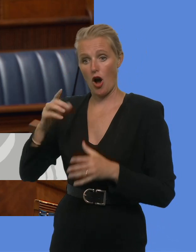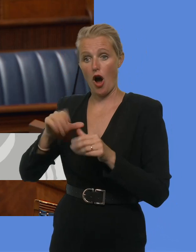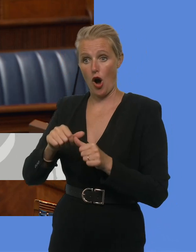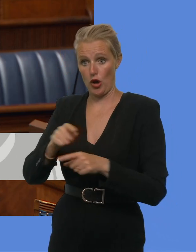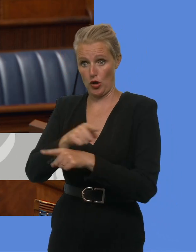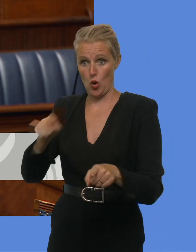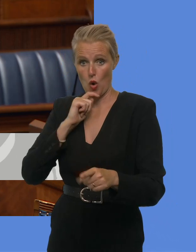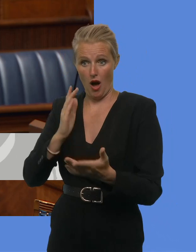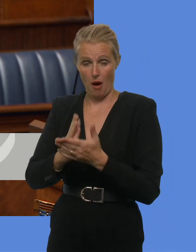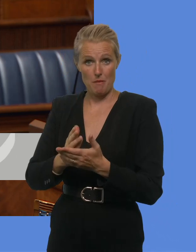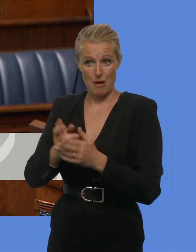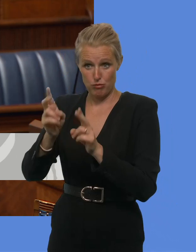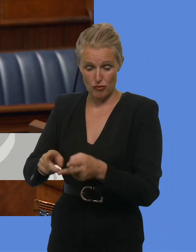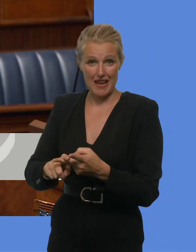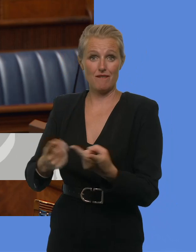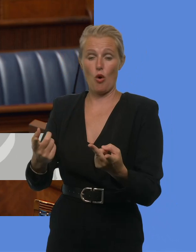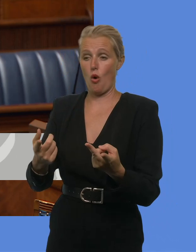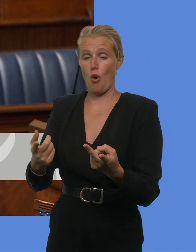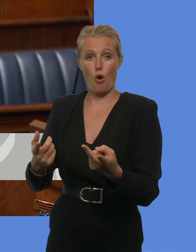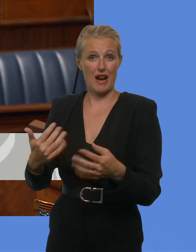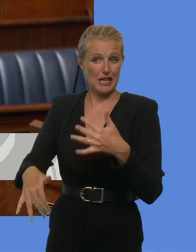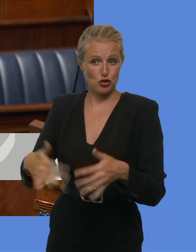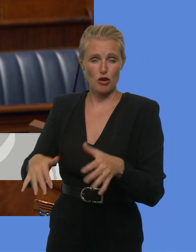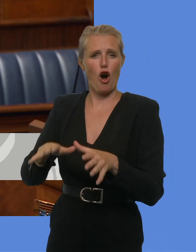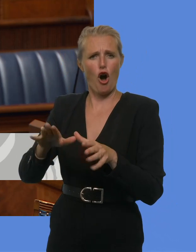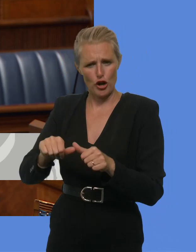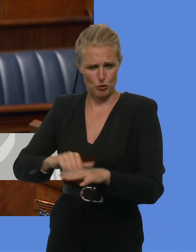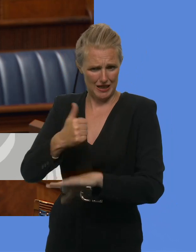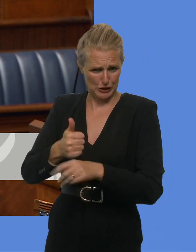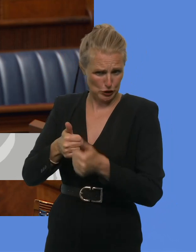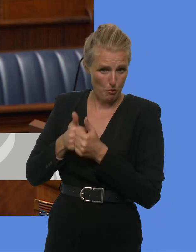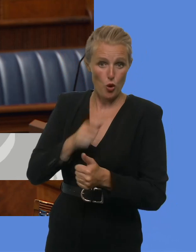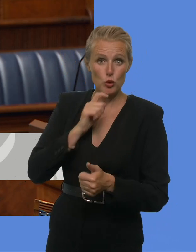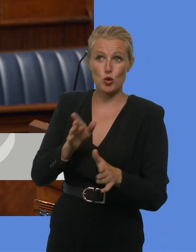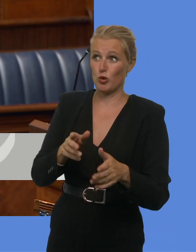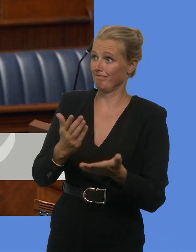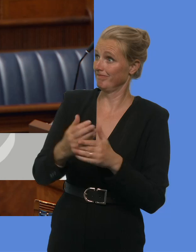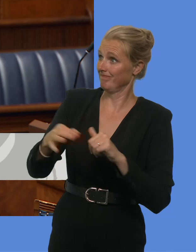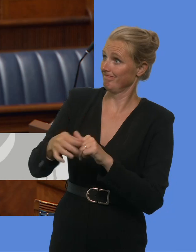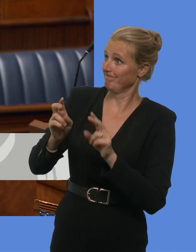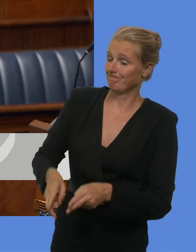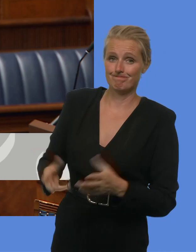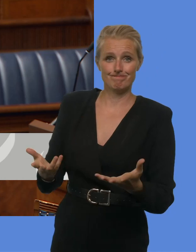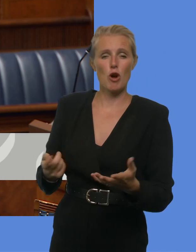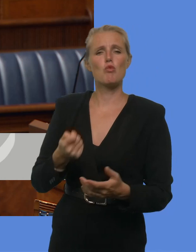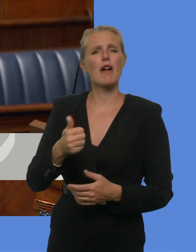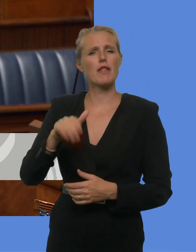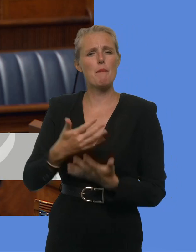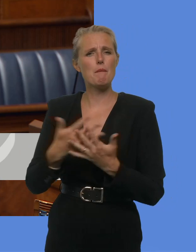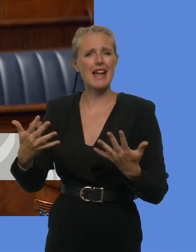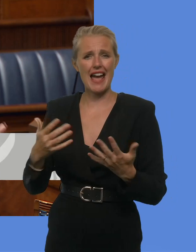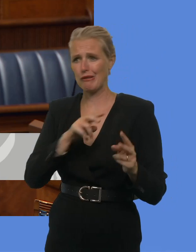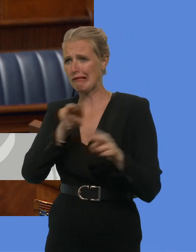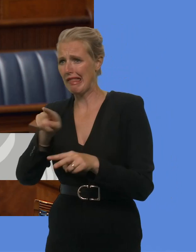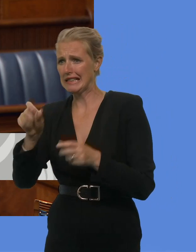are bereaved, and try to put in place a particular scheme to support those bereaved as opposed to many of those having to look at this